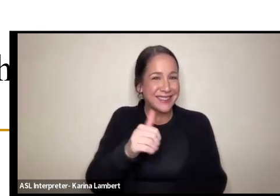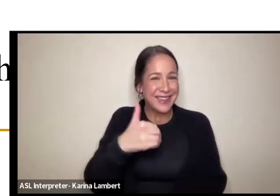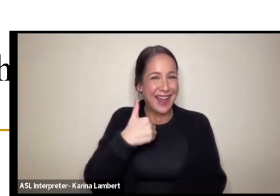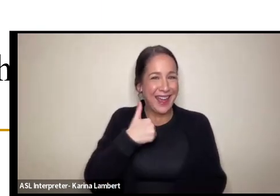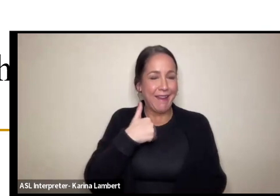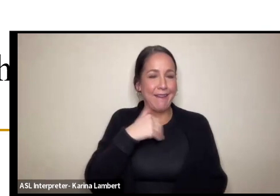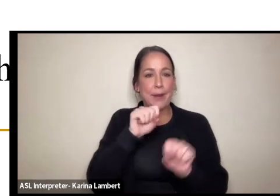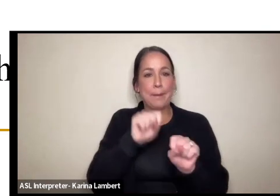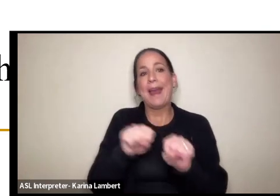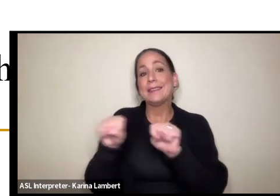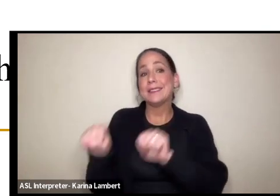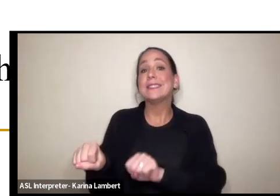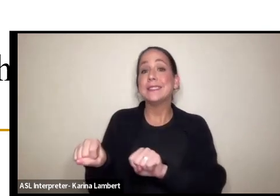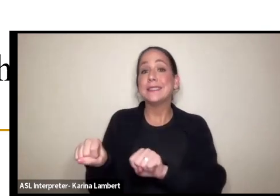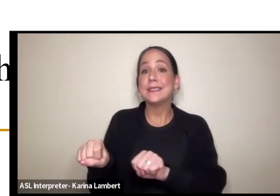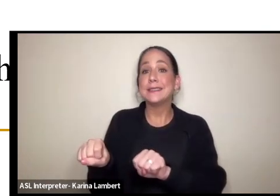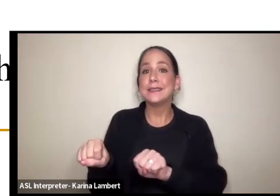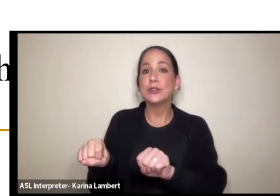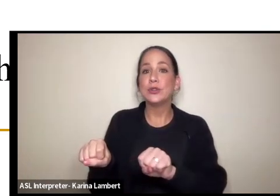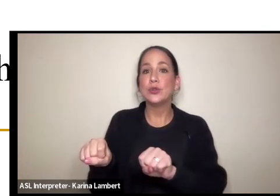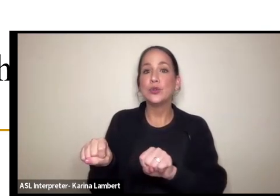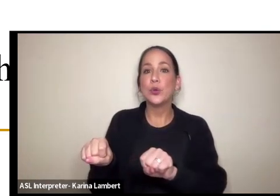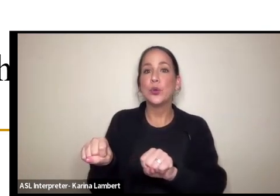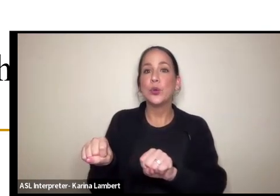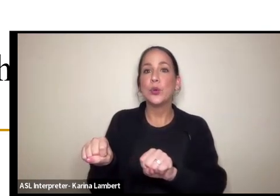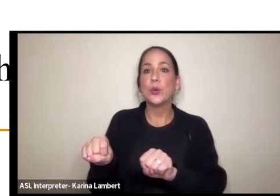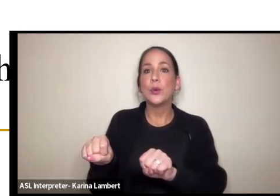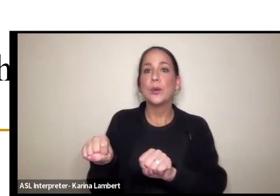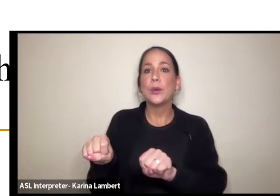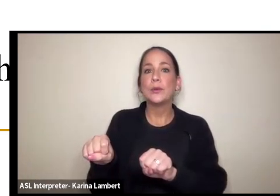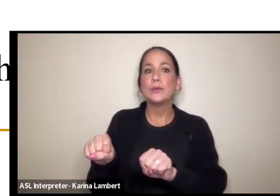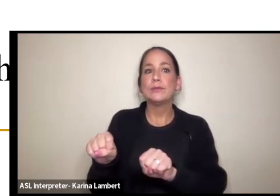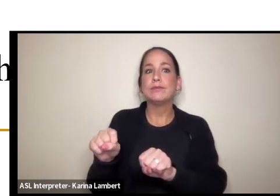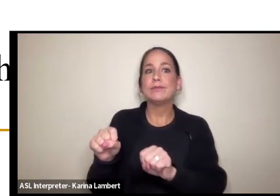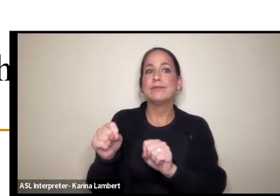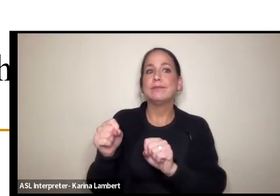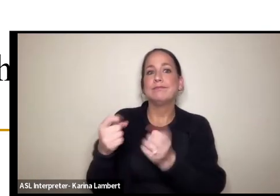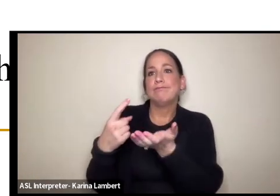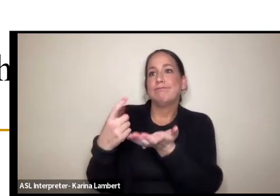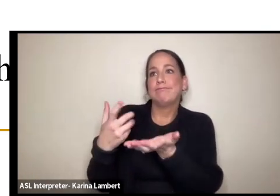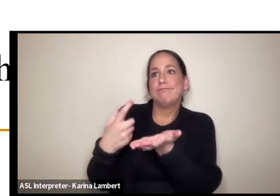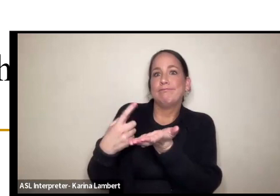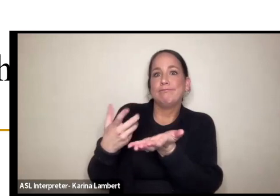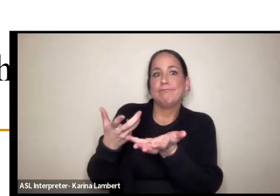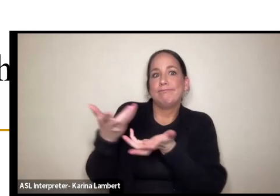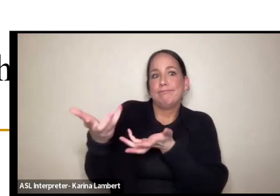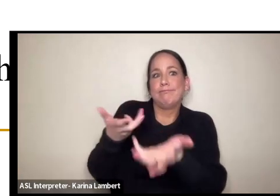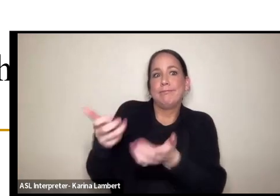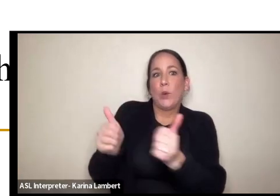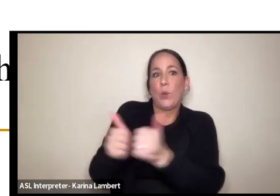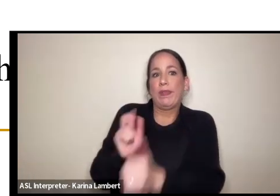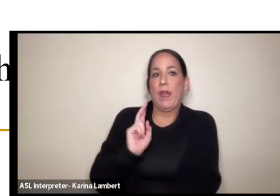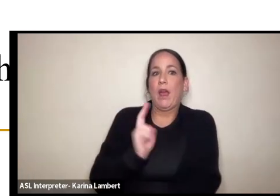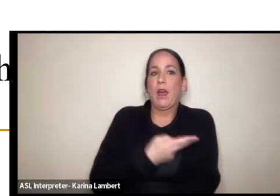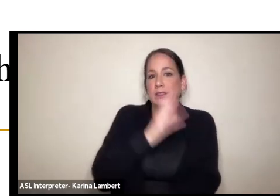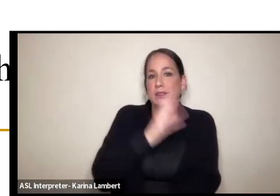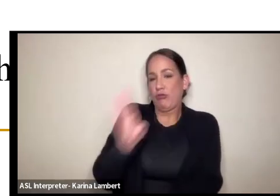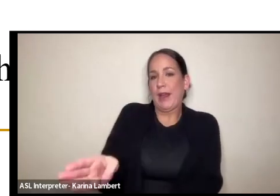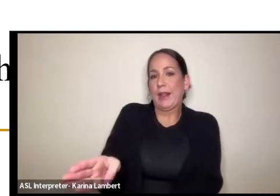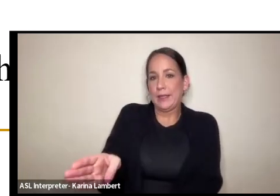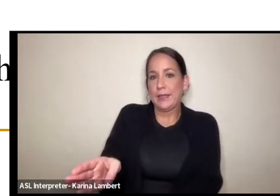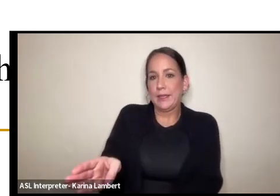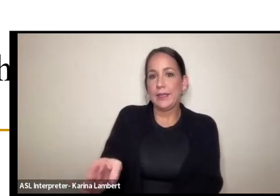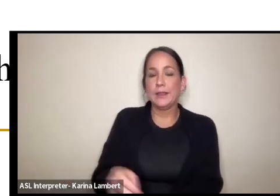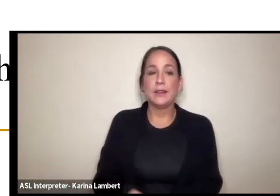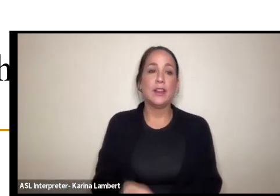capacity to engage us direct. So the representative could be anyone that